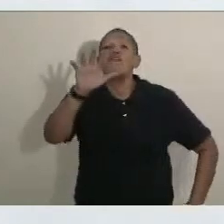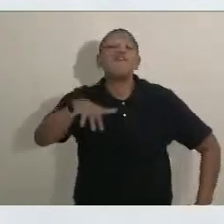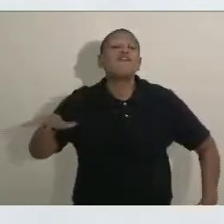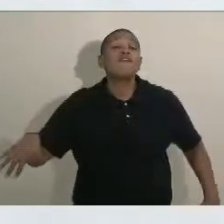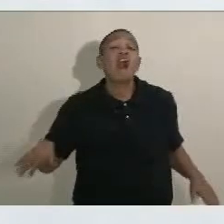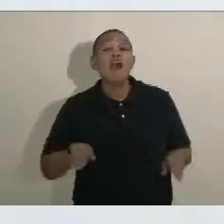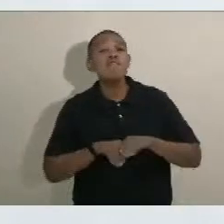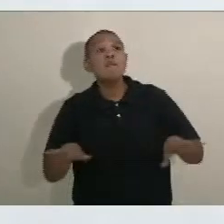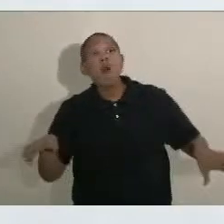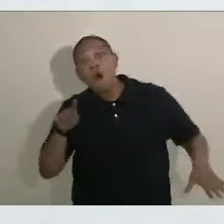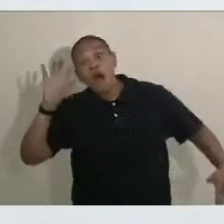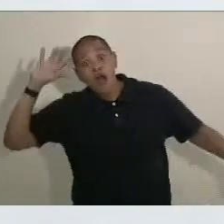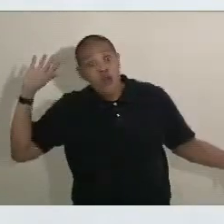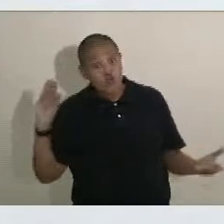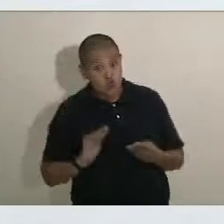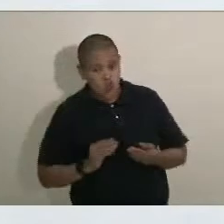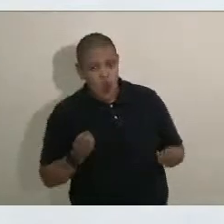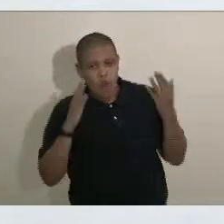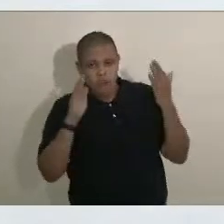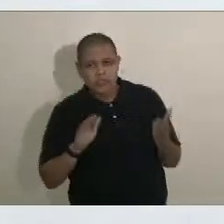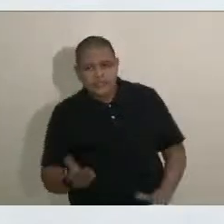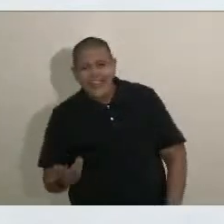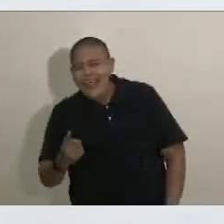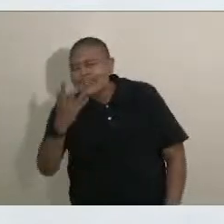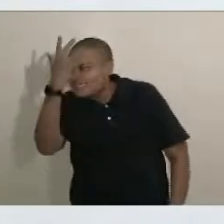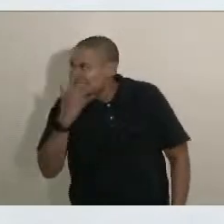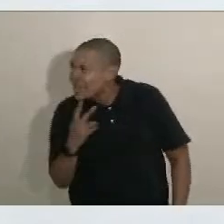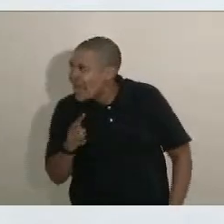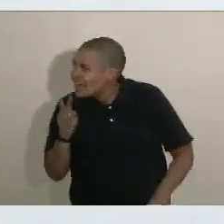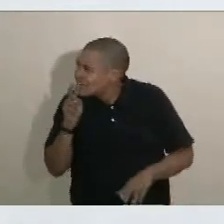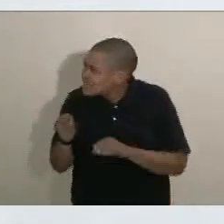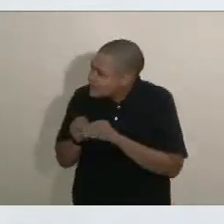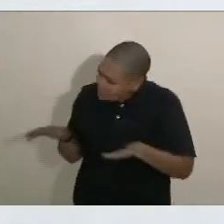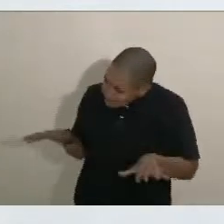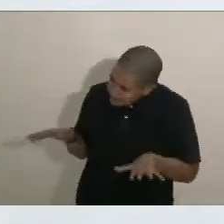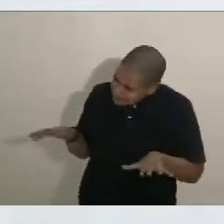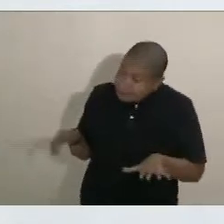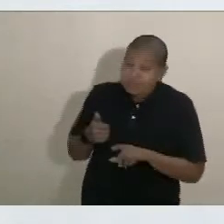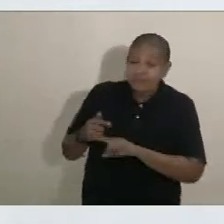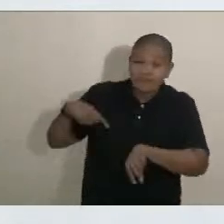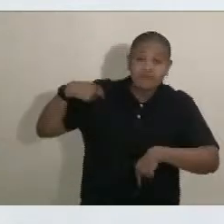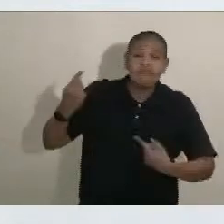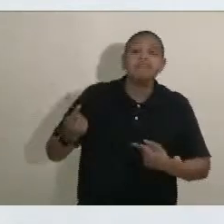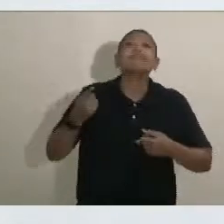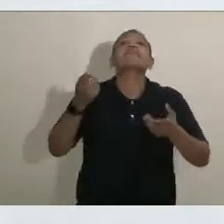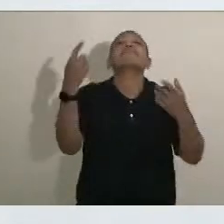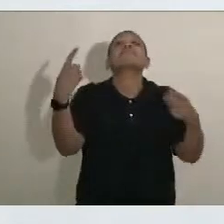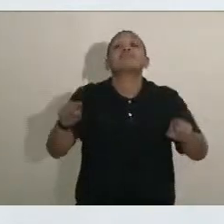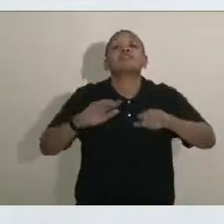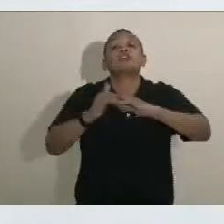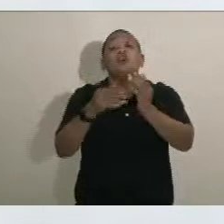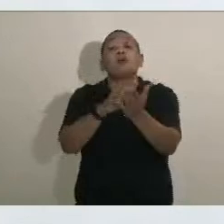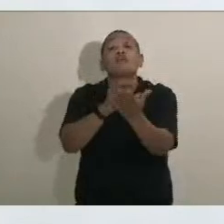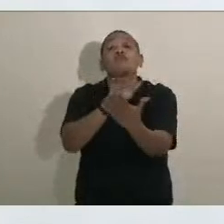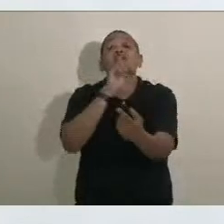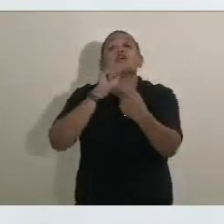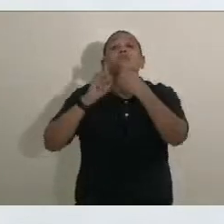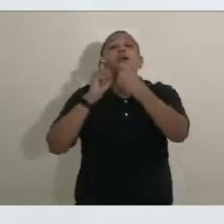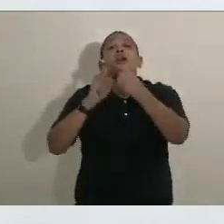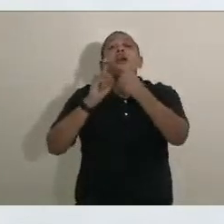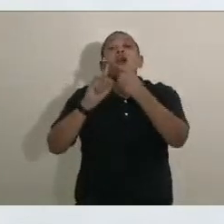2,955, the total number of deaths, tragically so. Also in the last day, Jamaica recorded a positivity